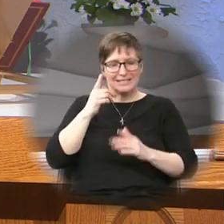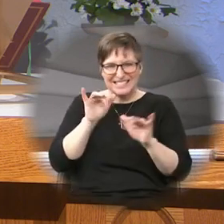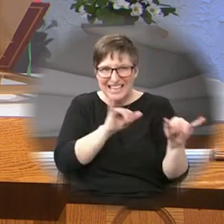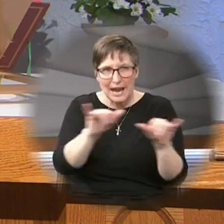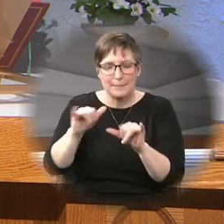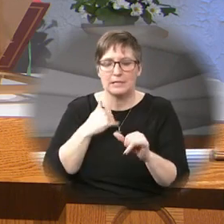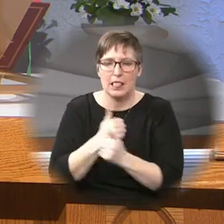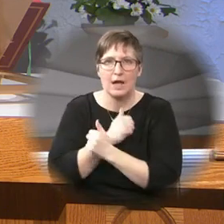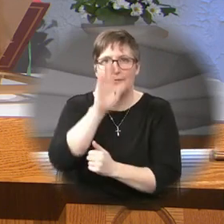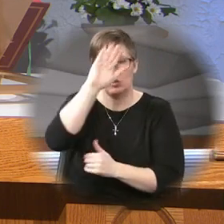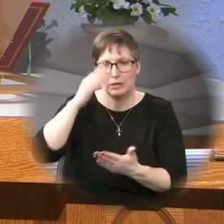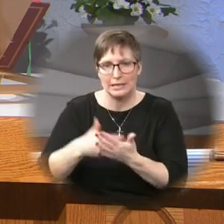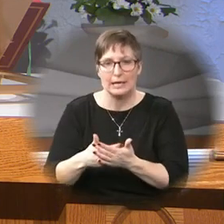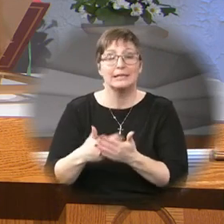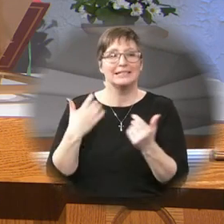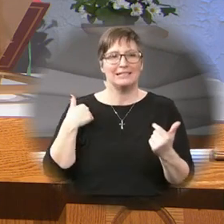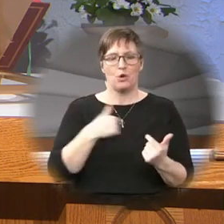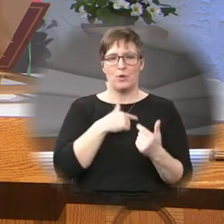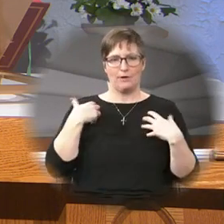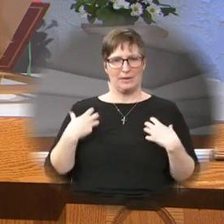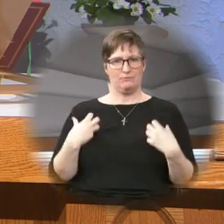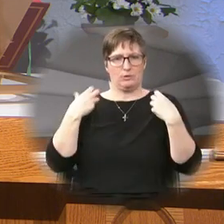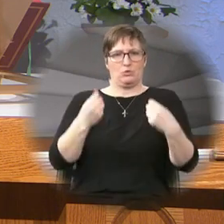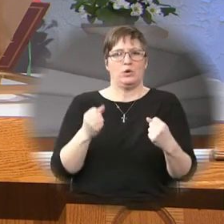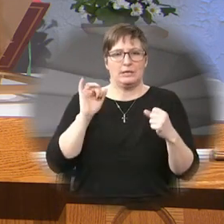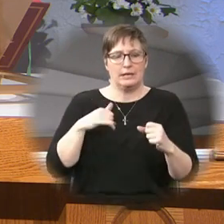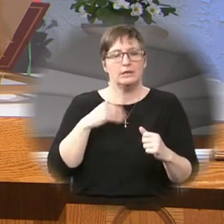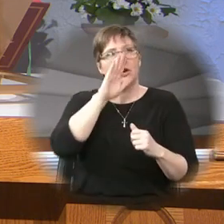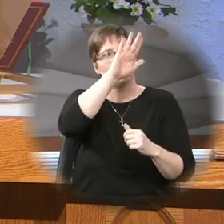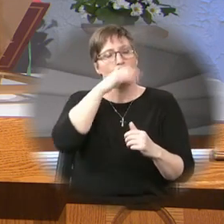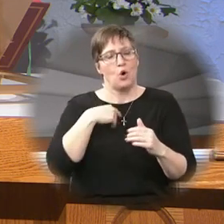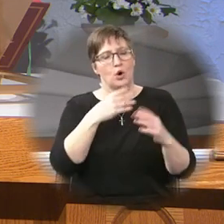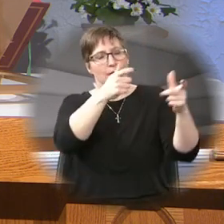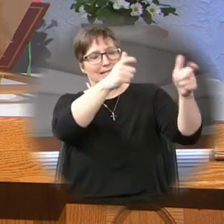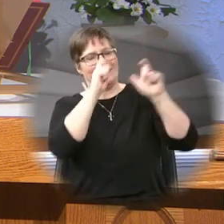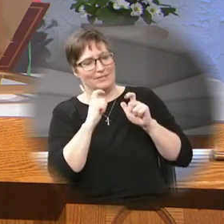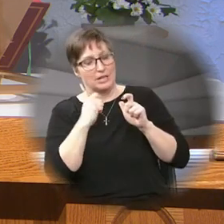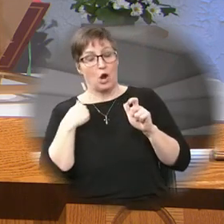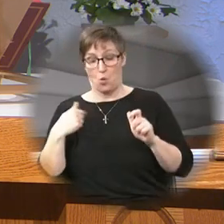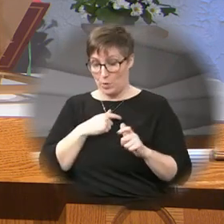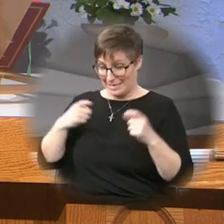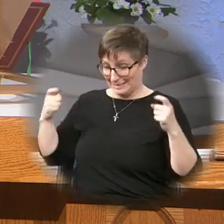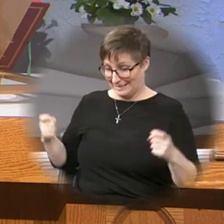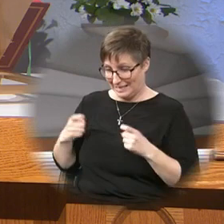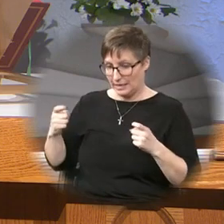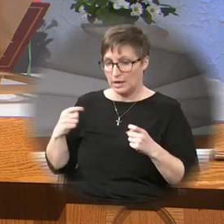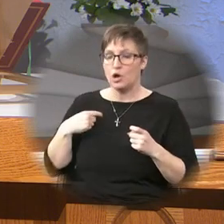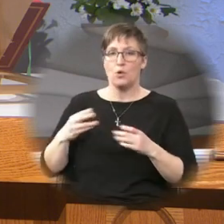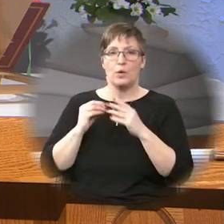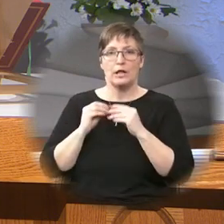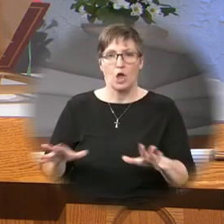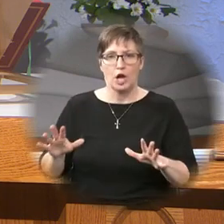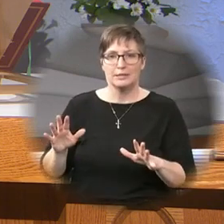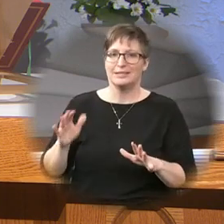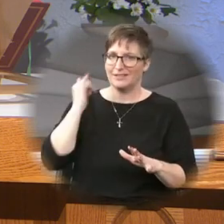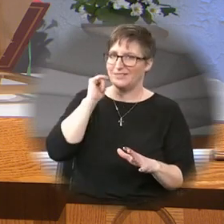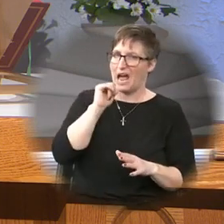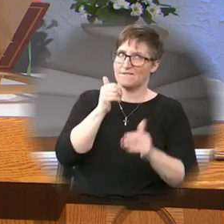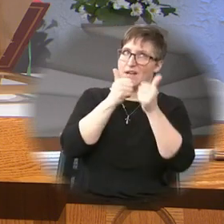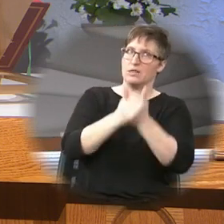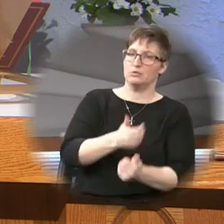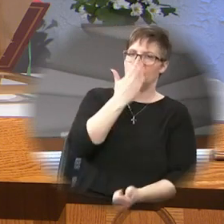by whose obedience we have been restored to those gifts of yours that by sinning we had lost in